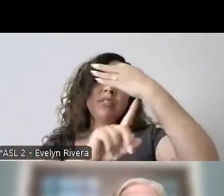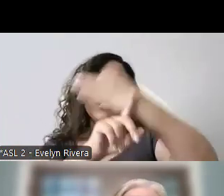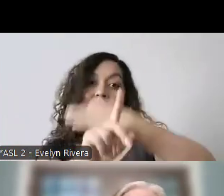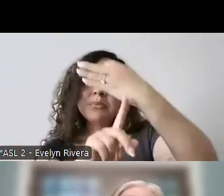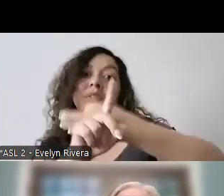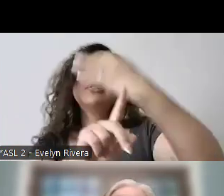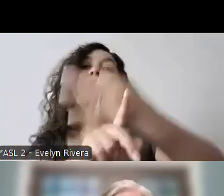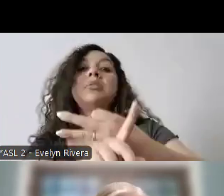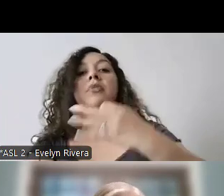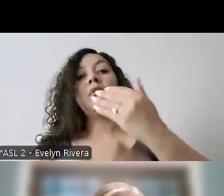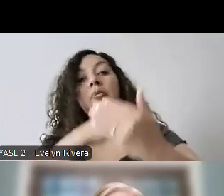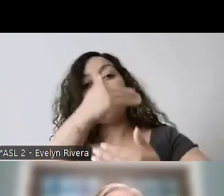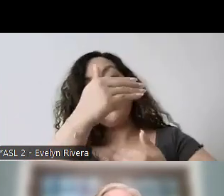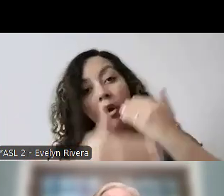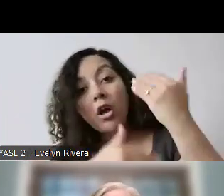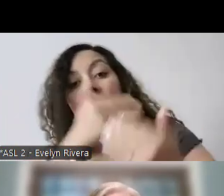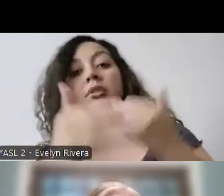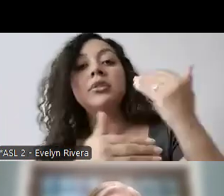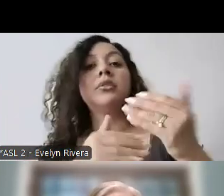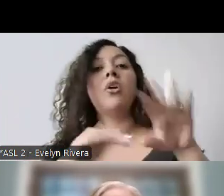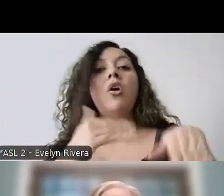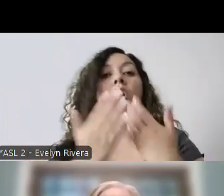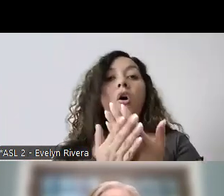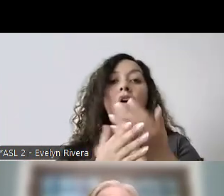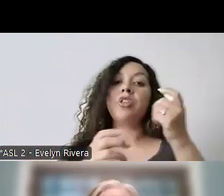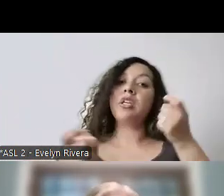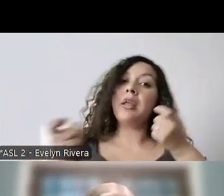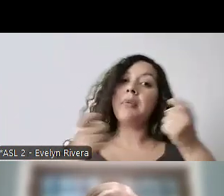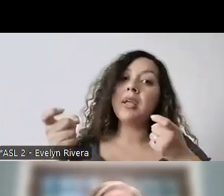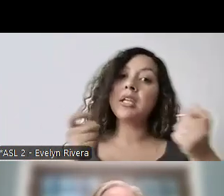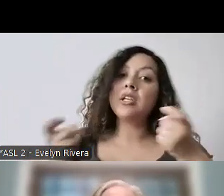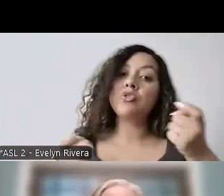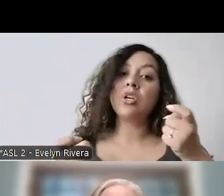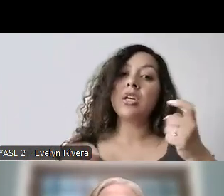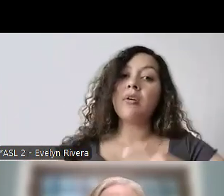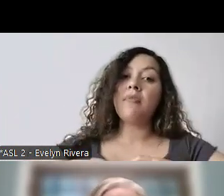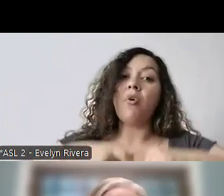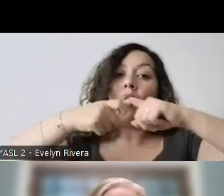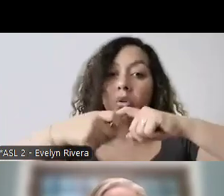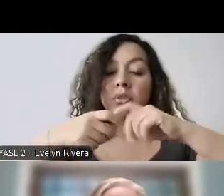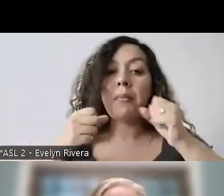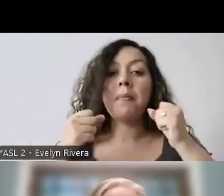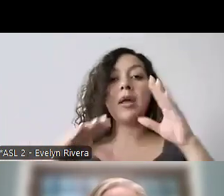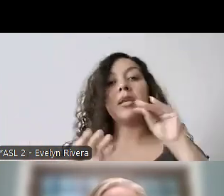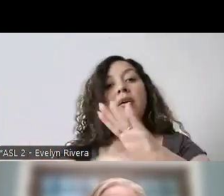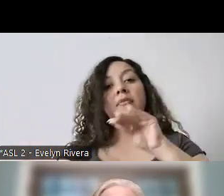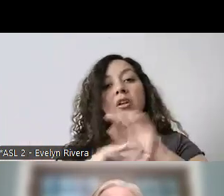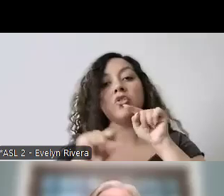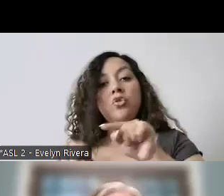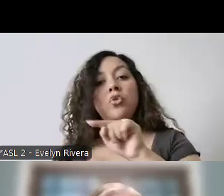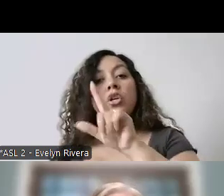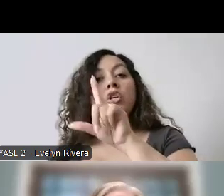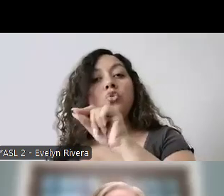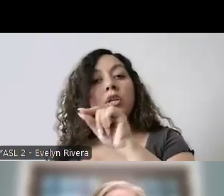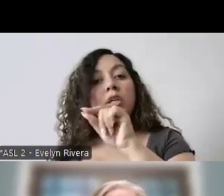the administrative hurdles that the federal government is putting in place, many of them effective in 2027.